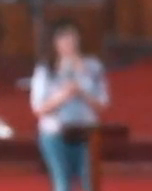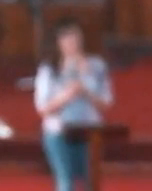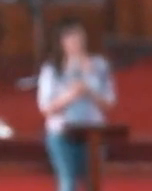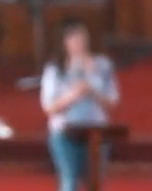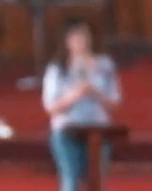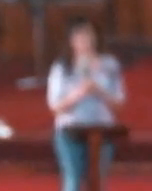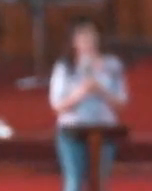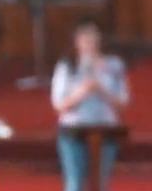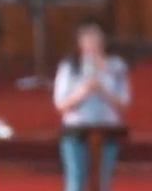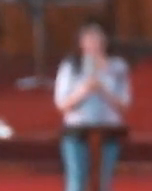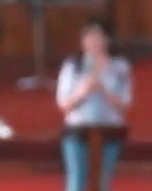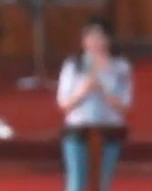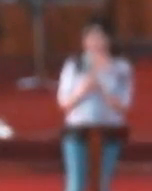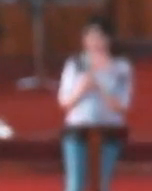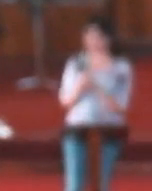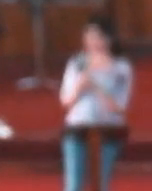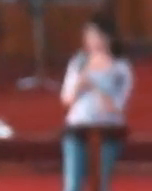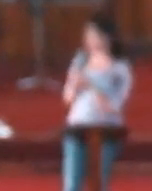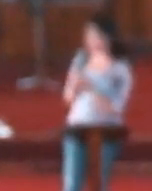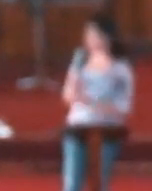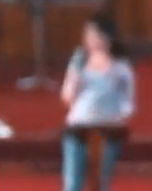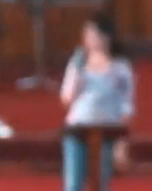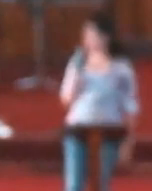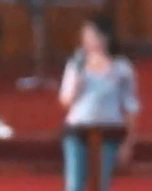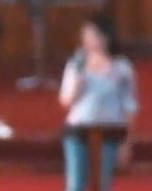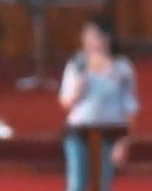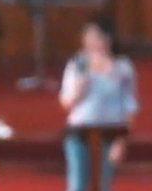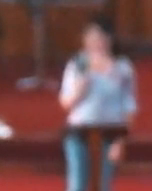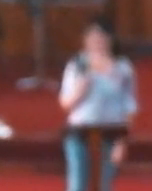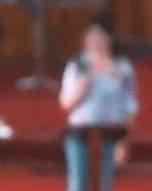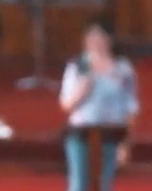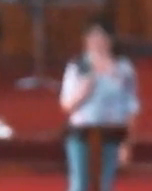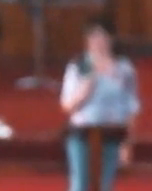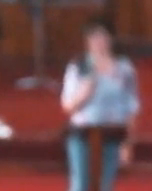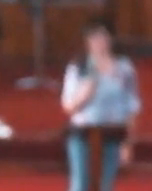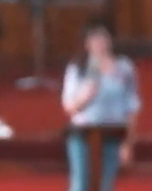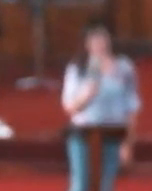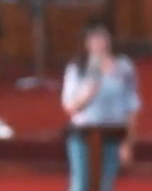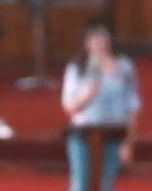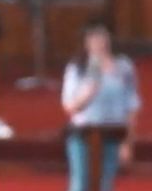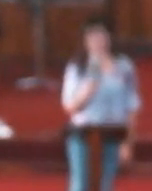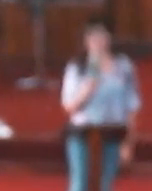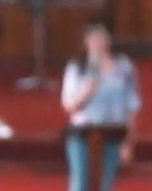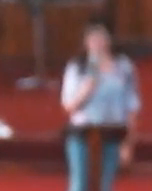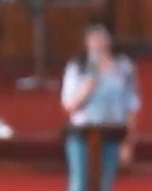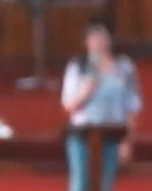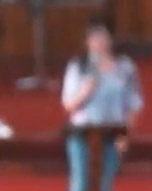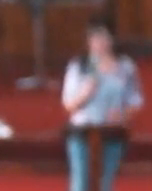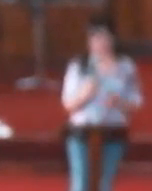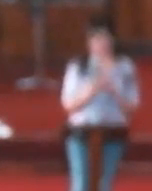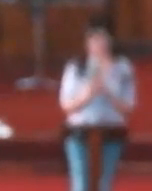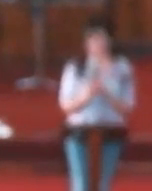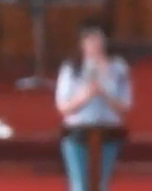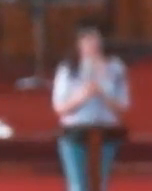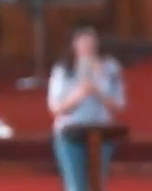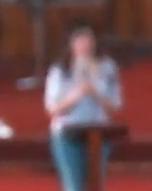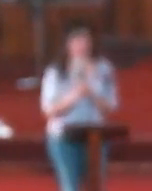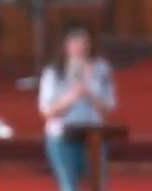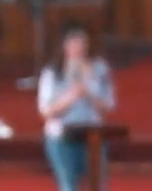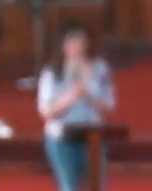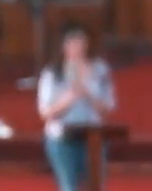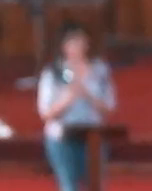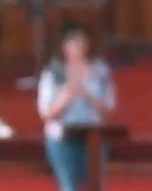este aguijón. And he asked the Lord three times to remove the thorn in the flesh. ¿Y qué le dijo Dios? And what did the Lord say?